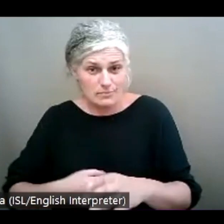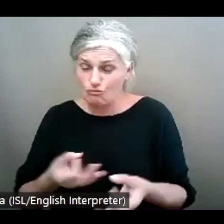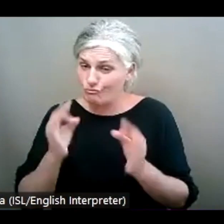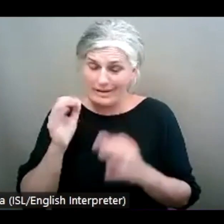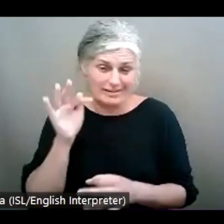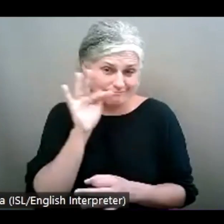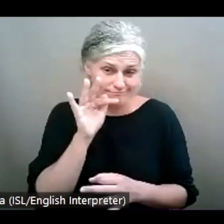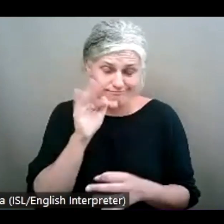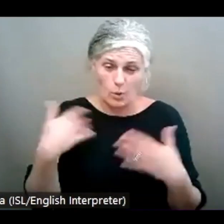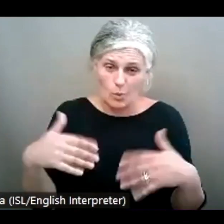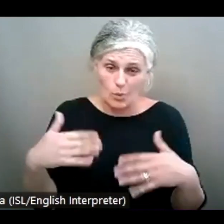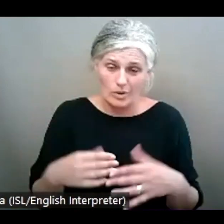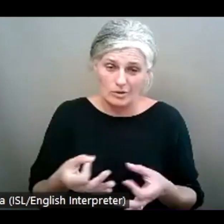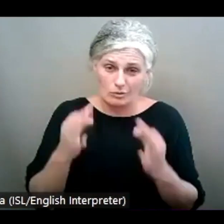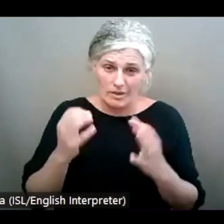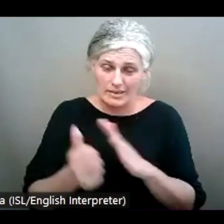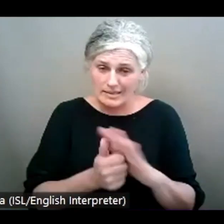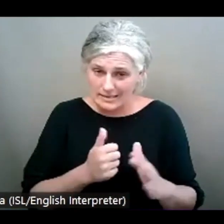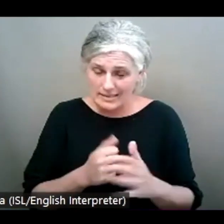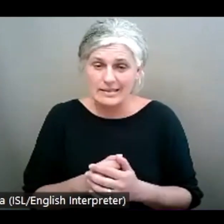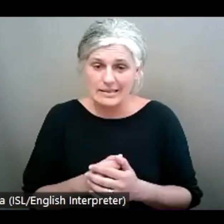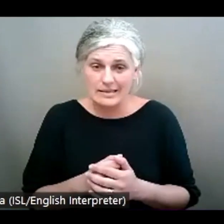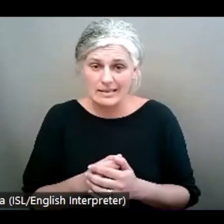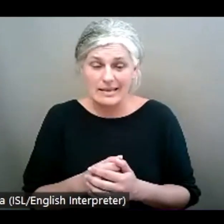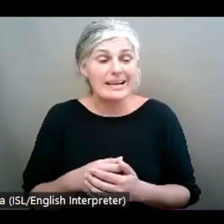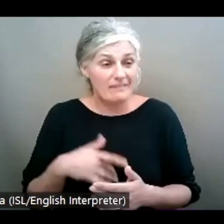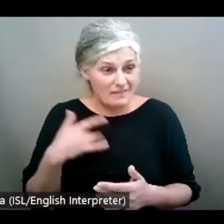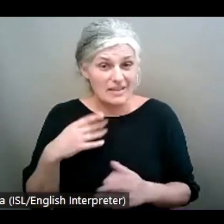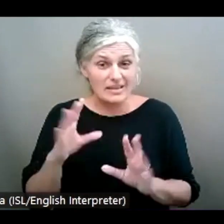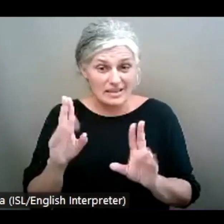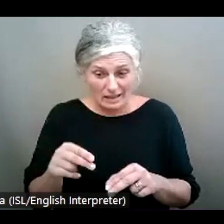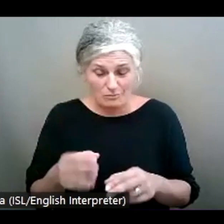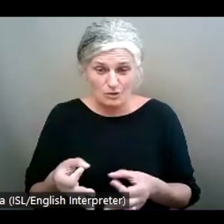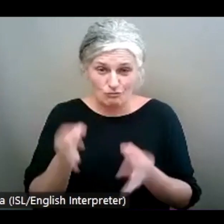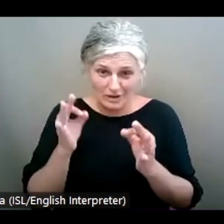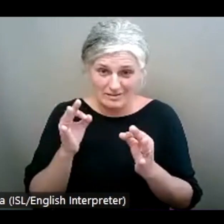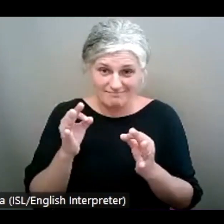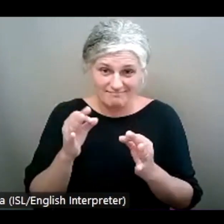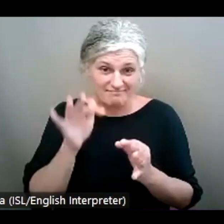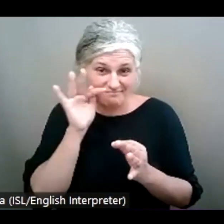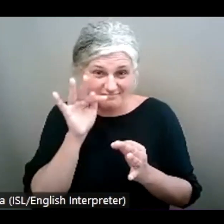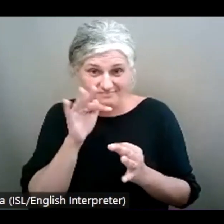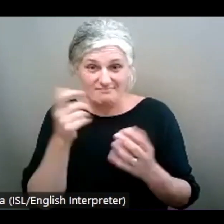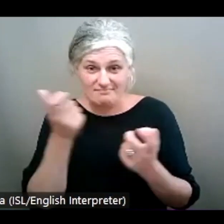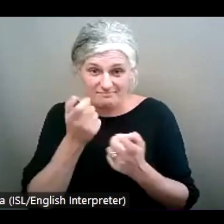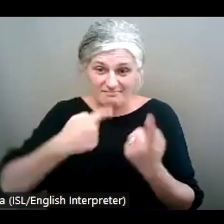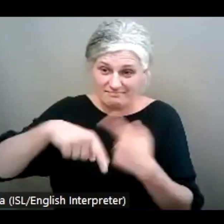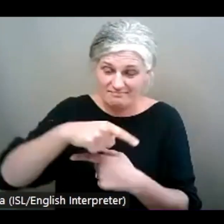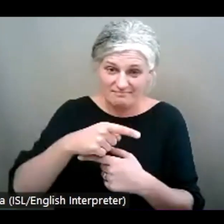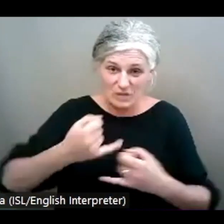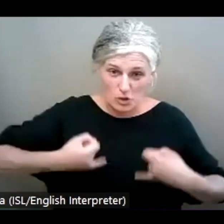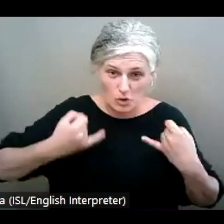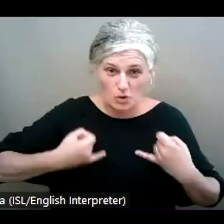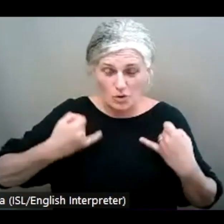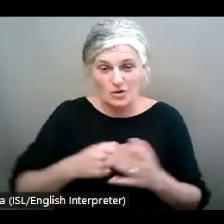the social model is actually can be great fun as well. And I'll ask Reverend App, anything